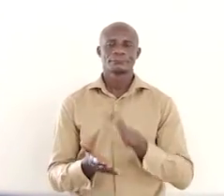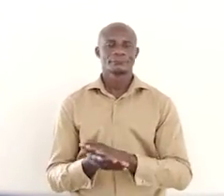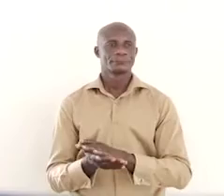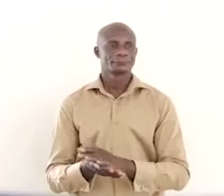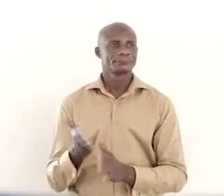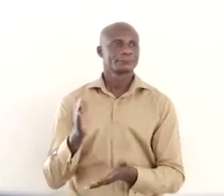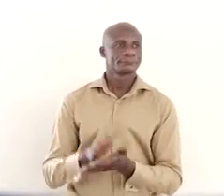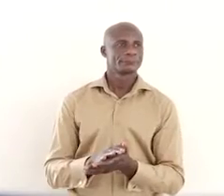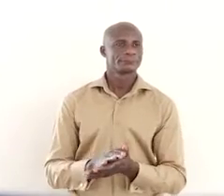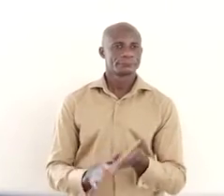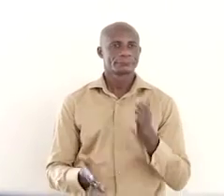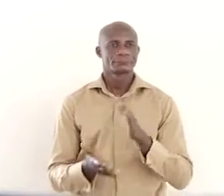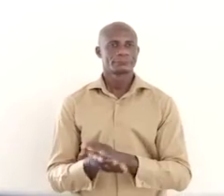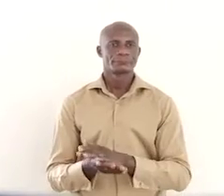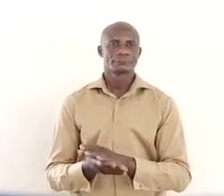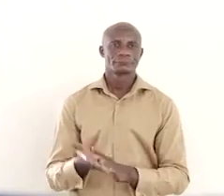arise, I